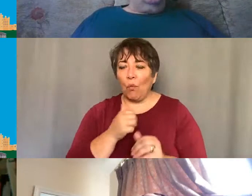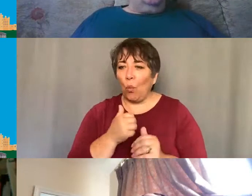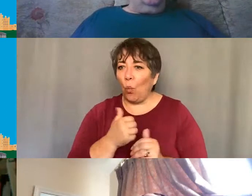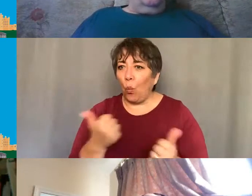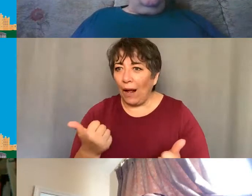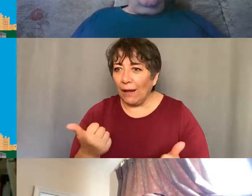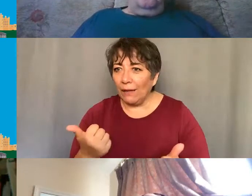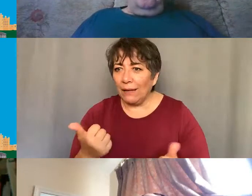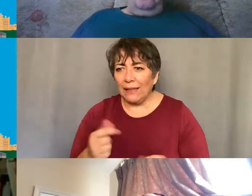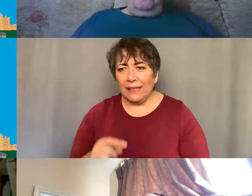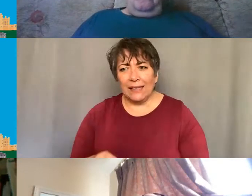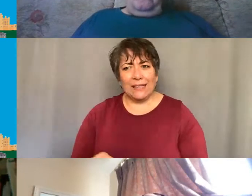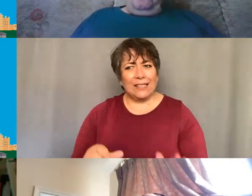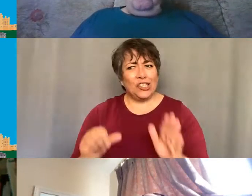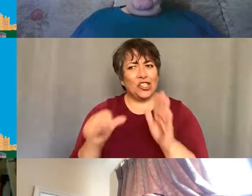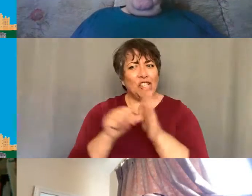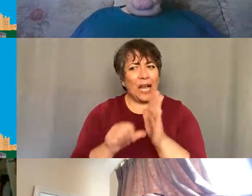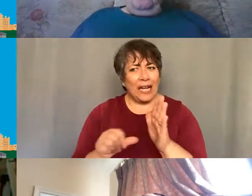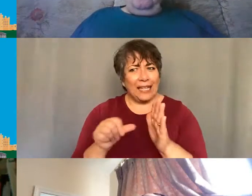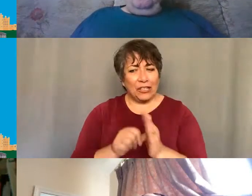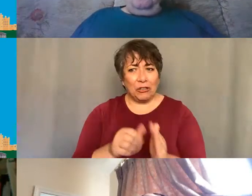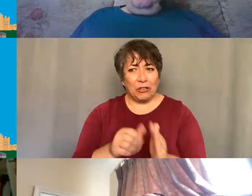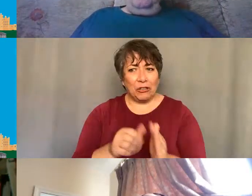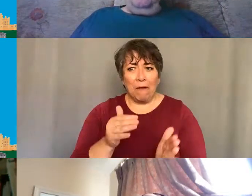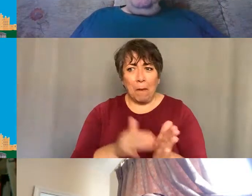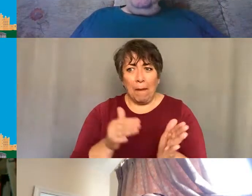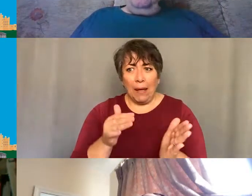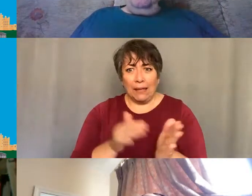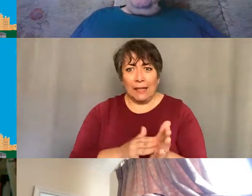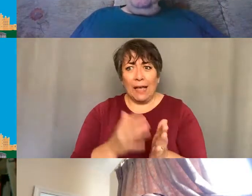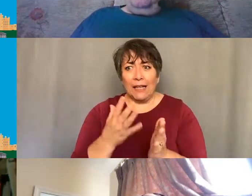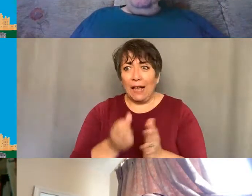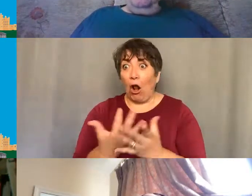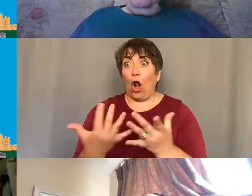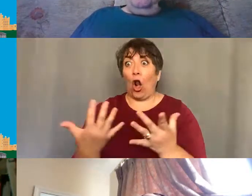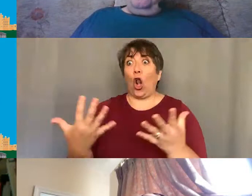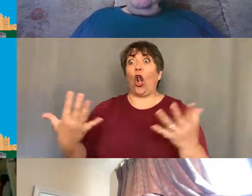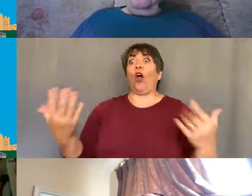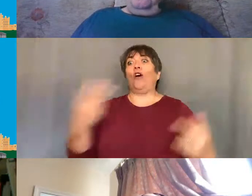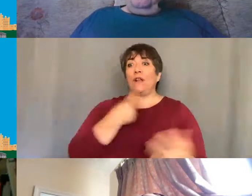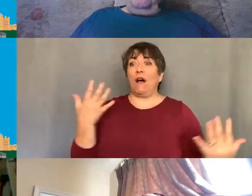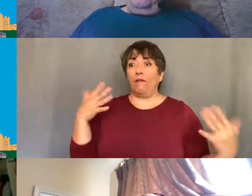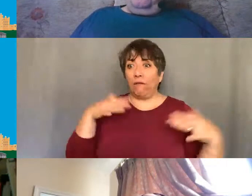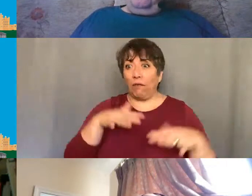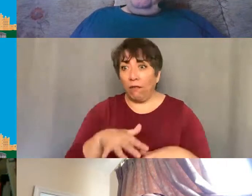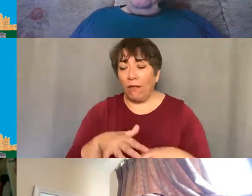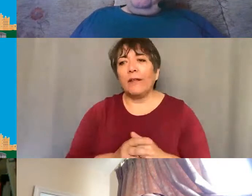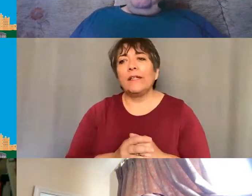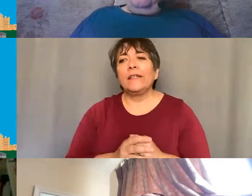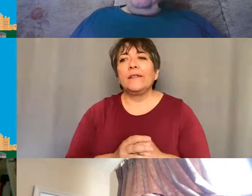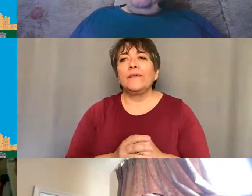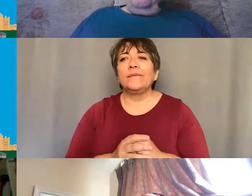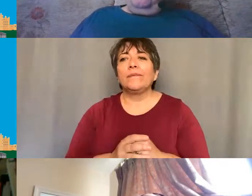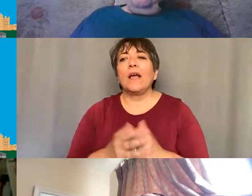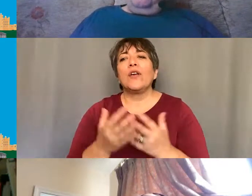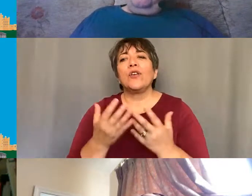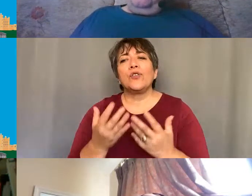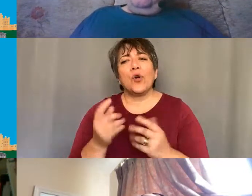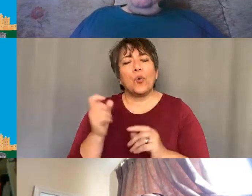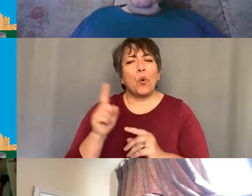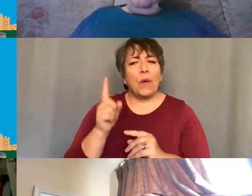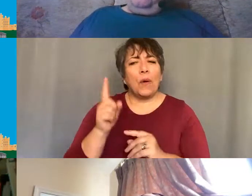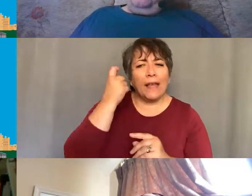challenge to be able to manage that and actually looking at the efficiency of doing so. So what we are looking to do, and we constantly are looking,